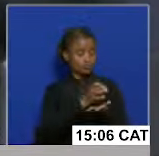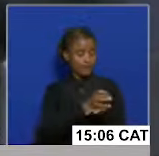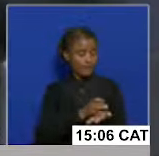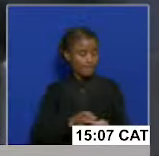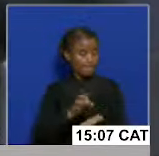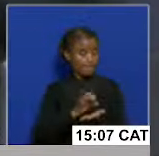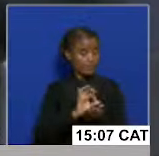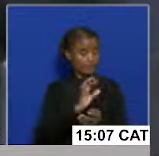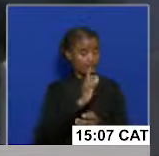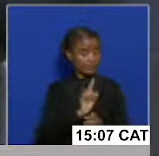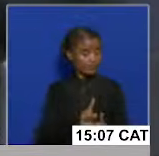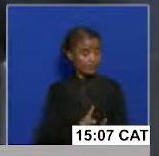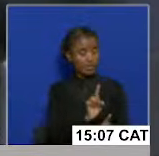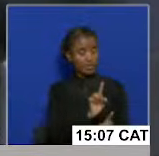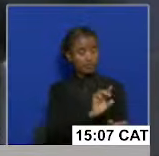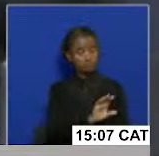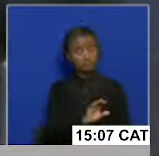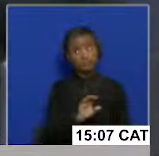Is that so?